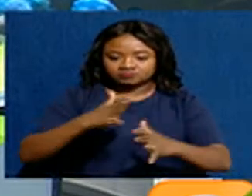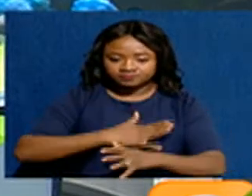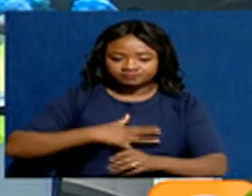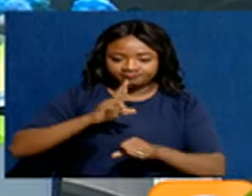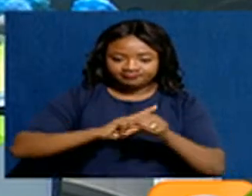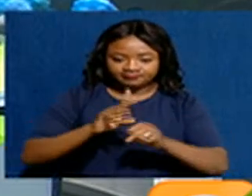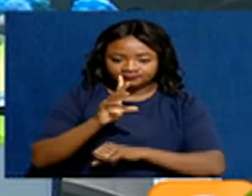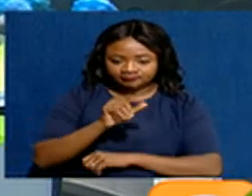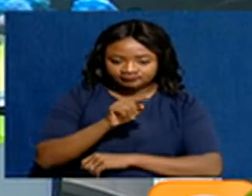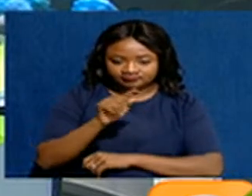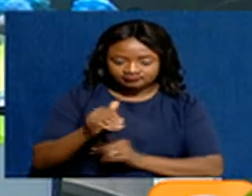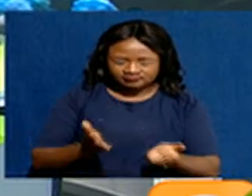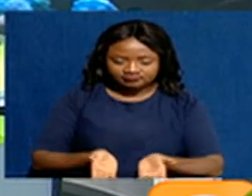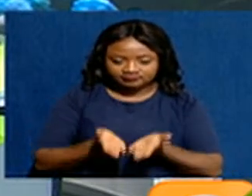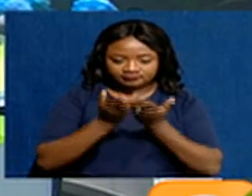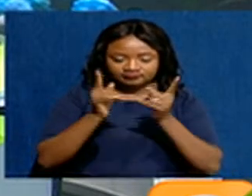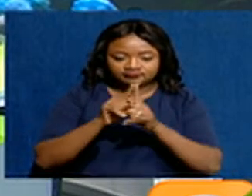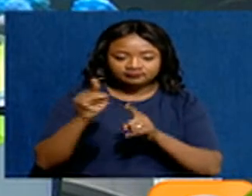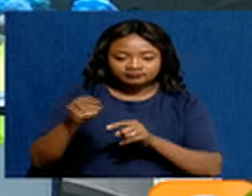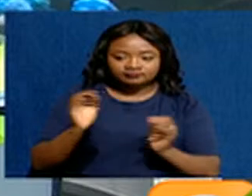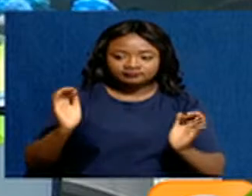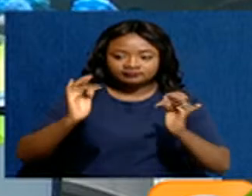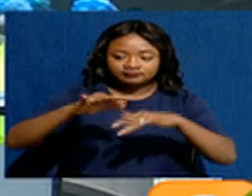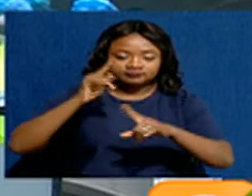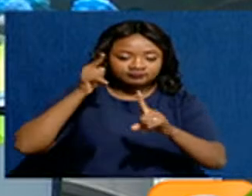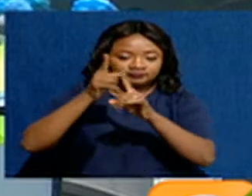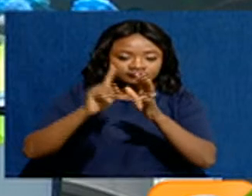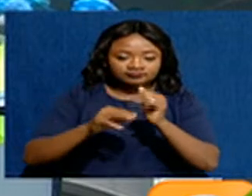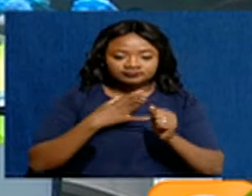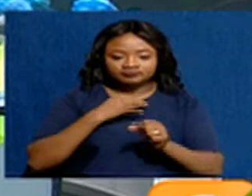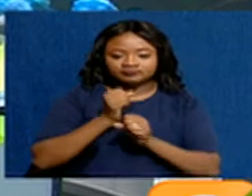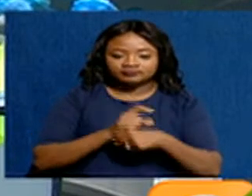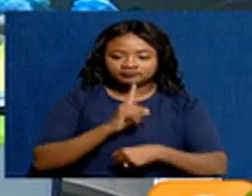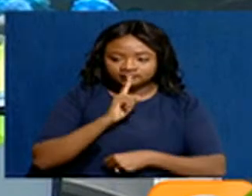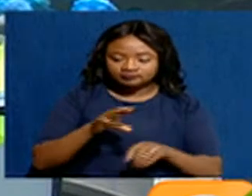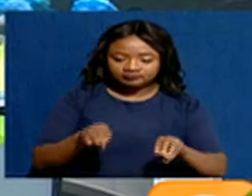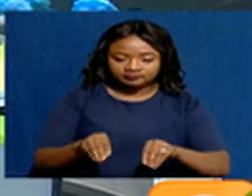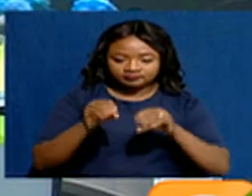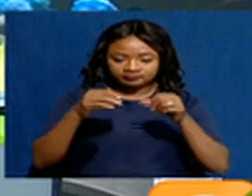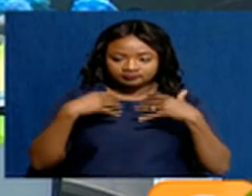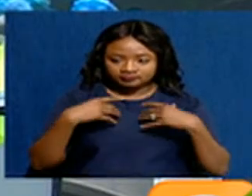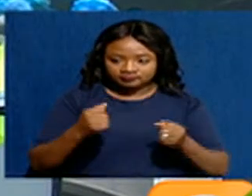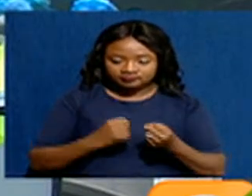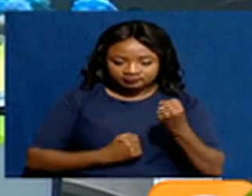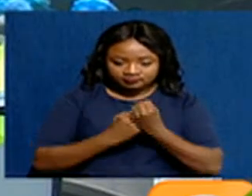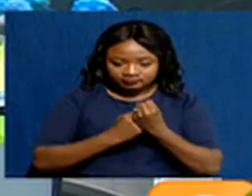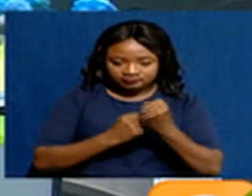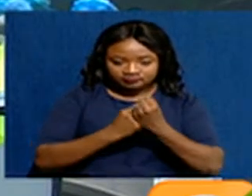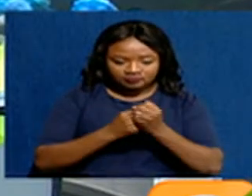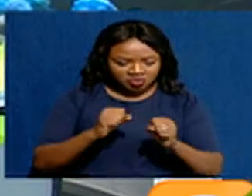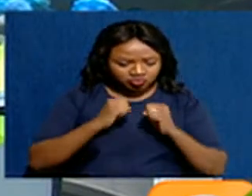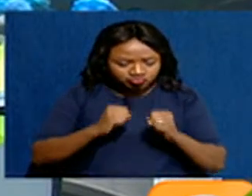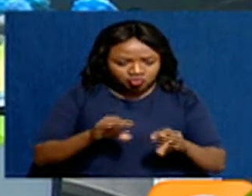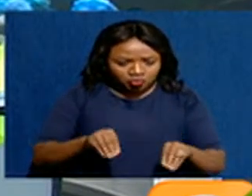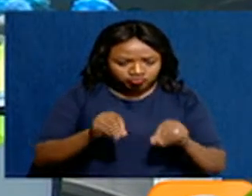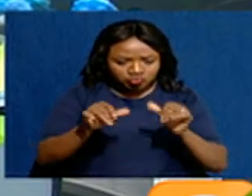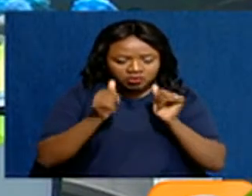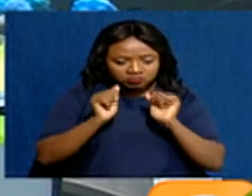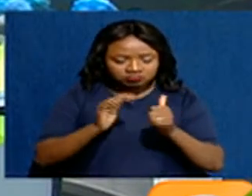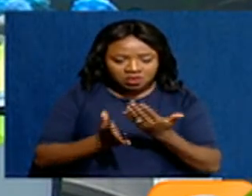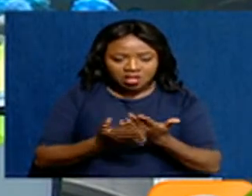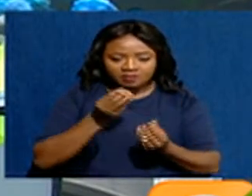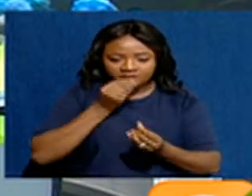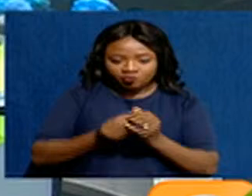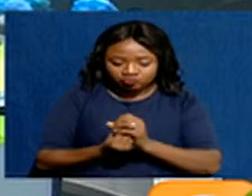farming methods. The summit seeks to highlight the crucial role of fertilizer and soil health in stimulating sustainable production in Africa.